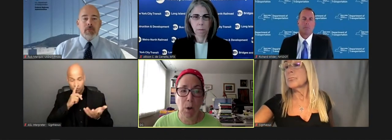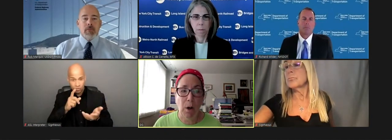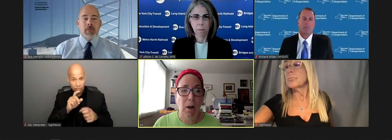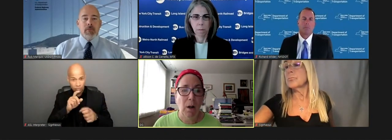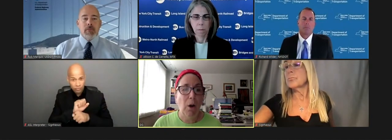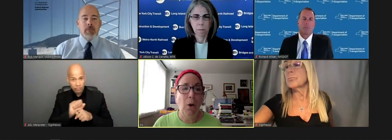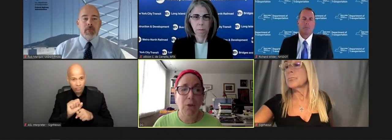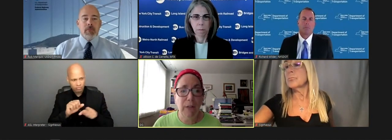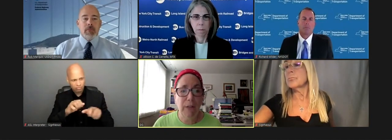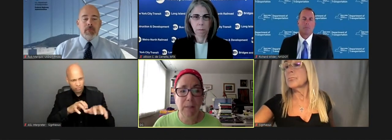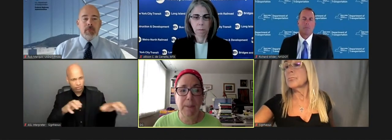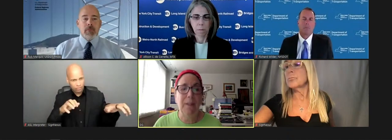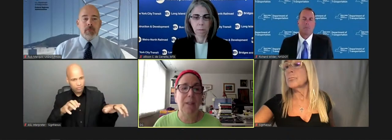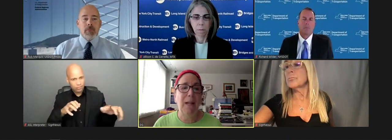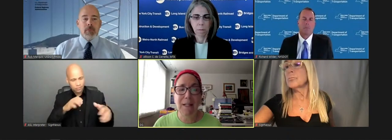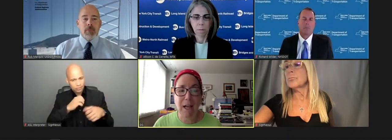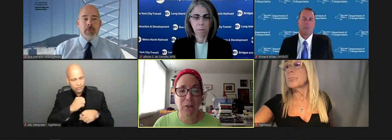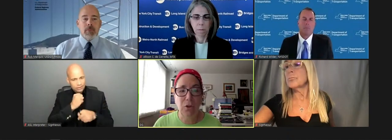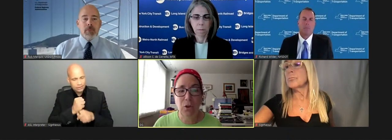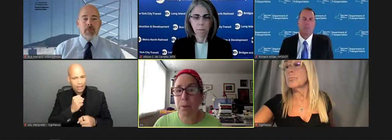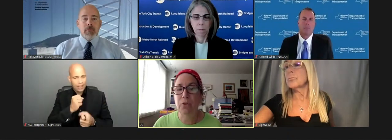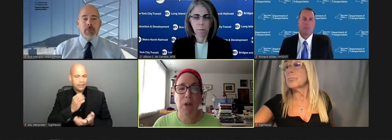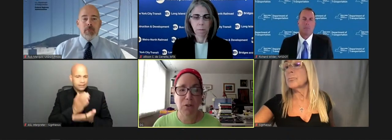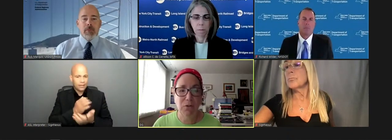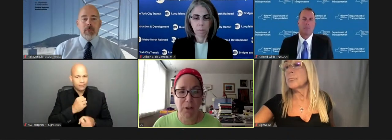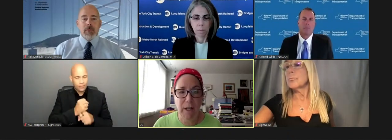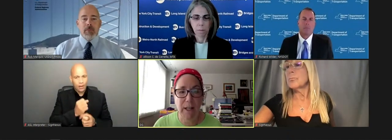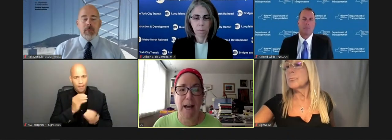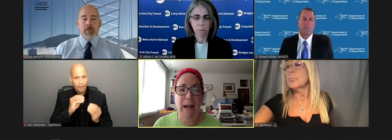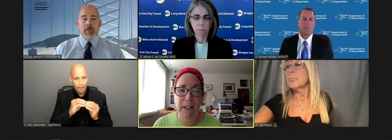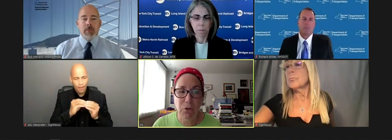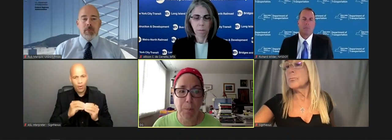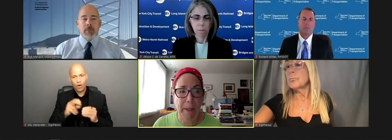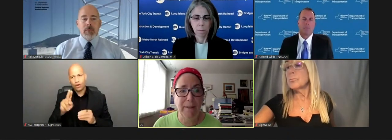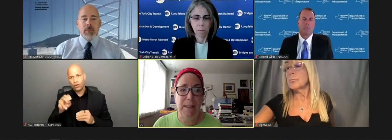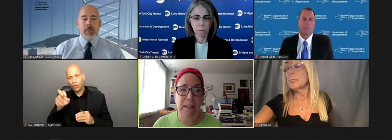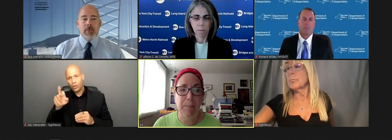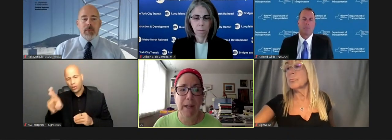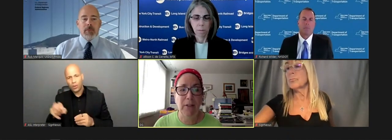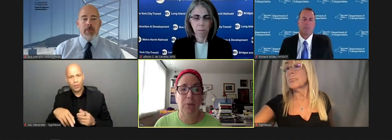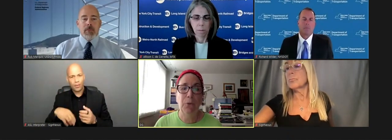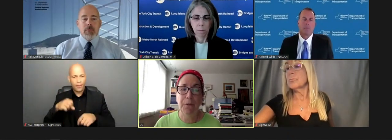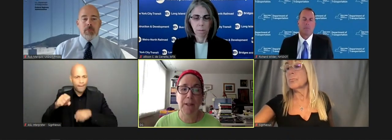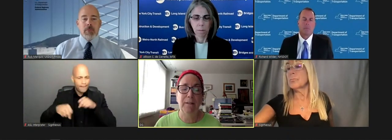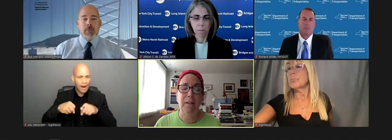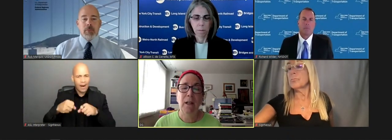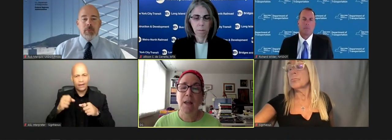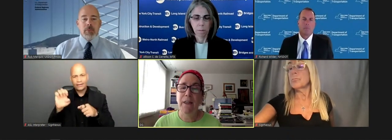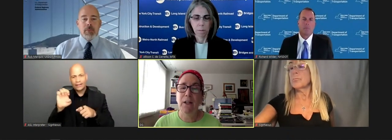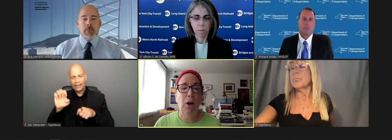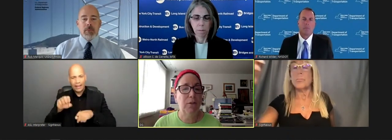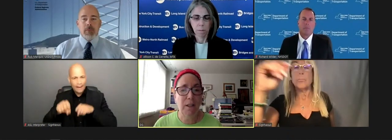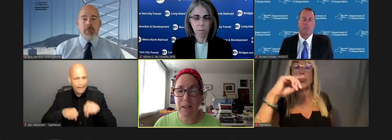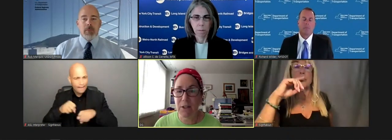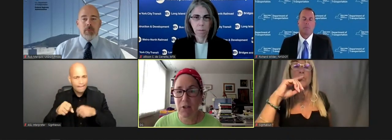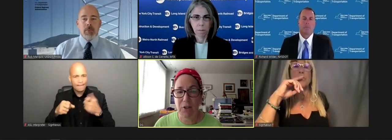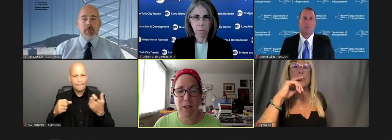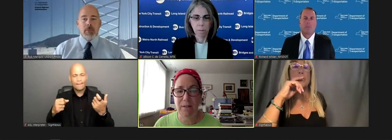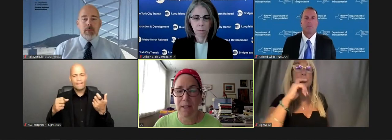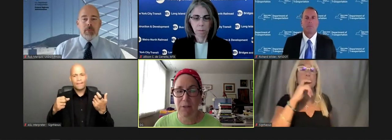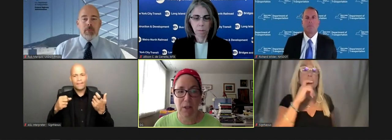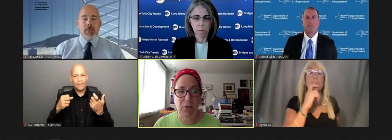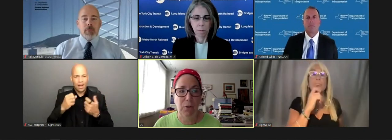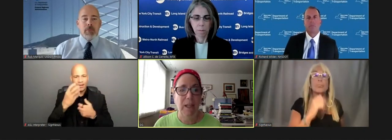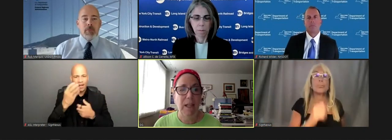creating more over development the 90 000 Ubers restaurant sheds out of control bikes and e-bikes are four things that cause tons of